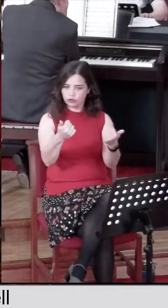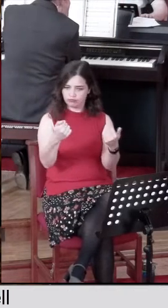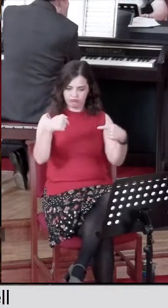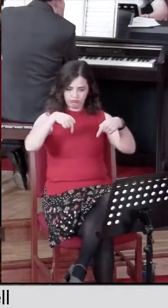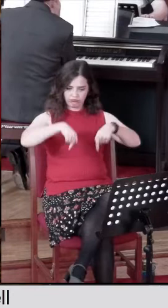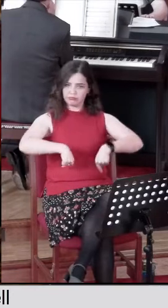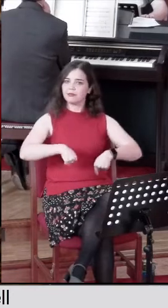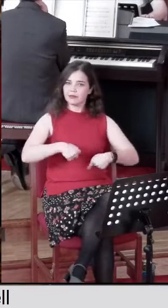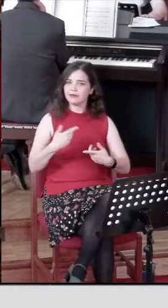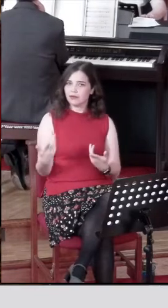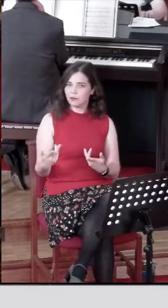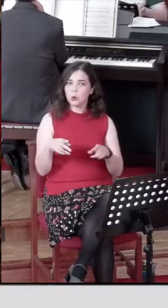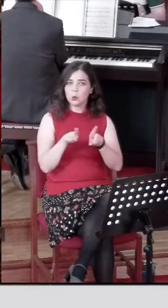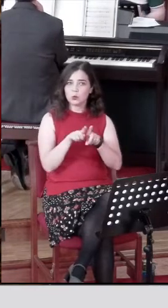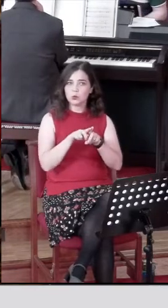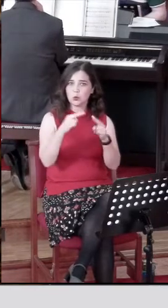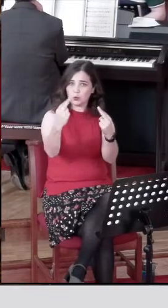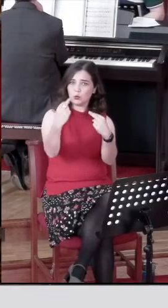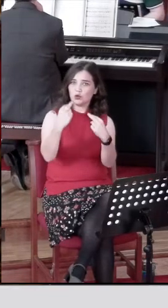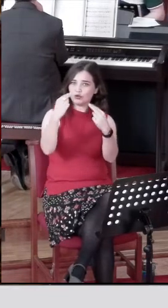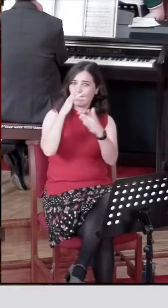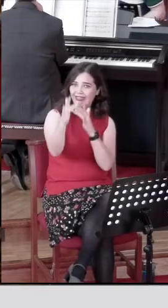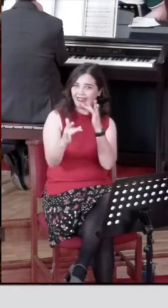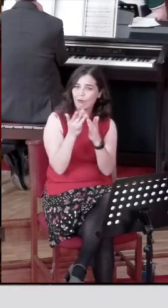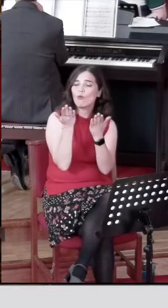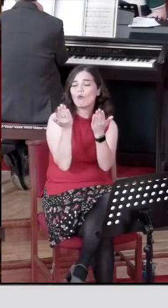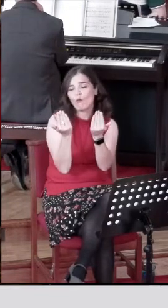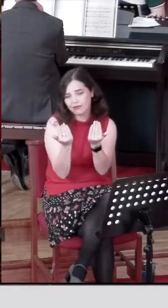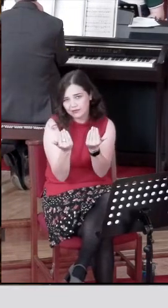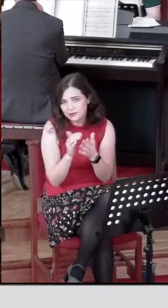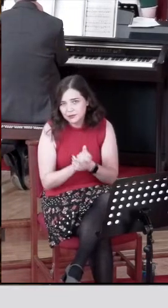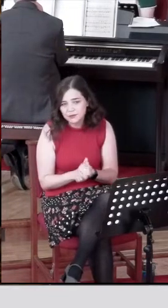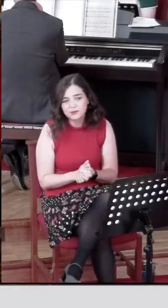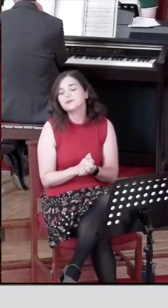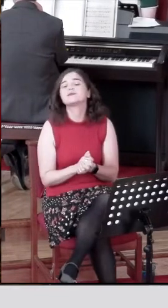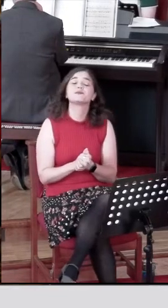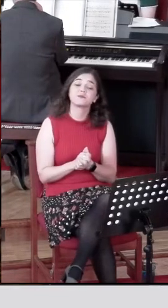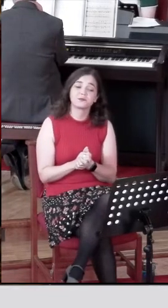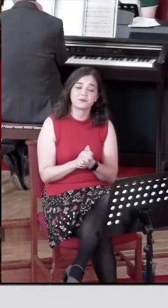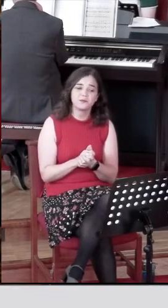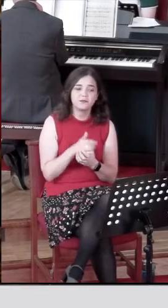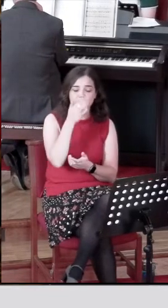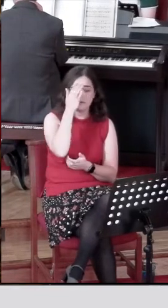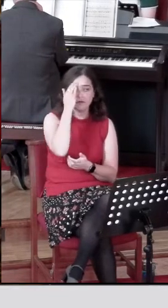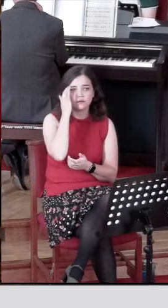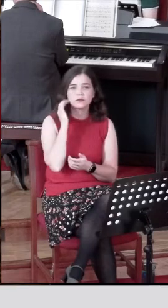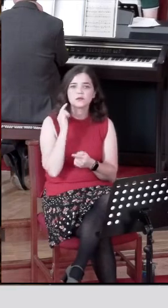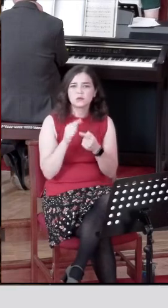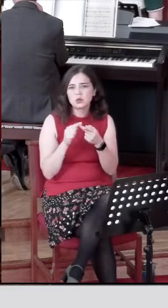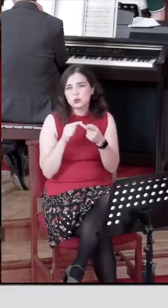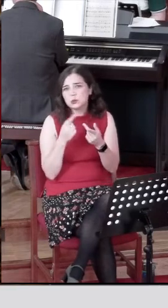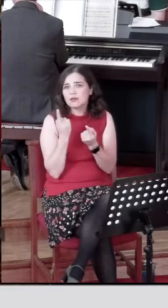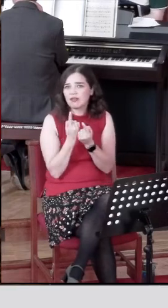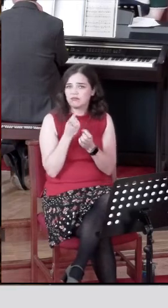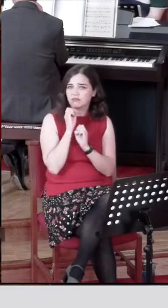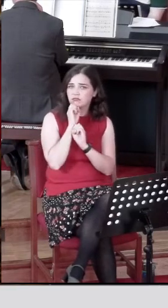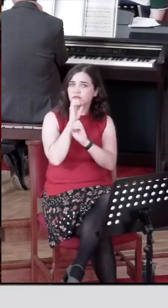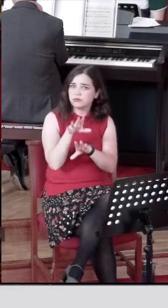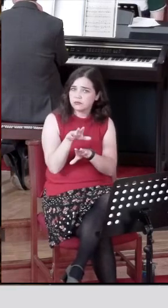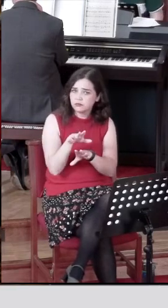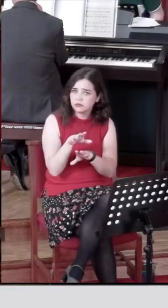folks here and especially watching online today. There are one or two notices. There'll